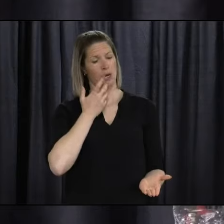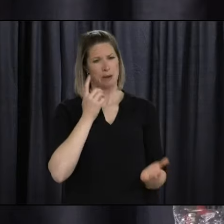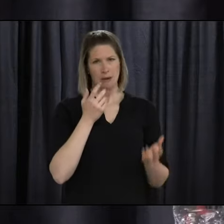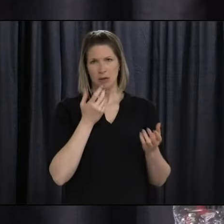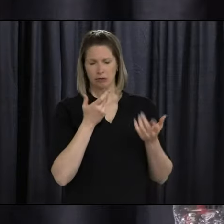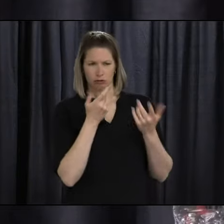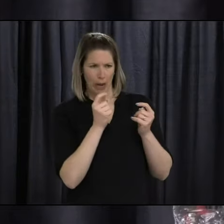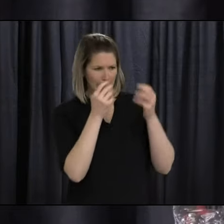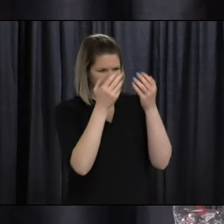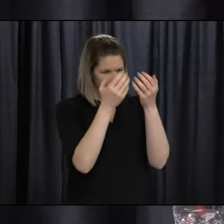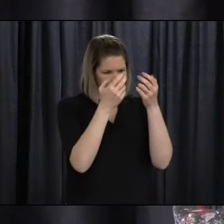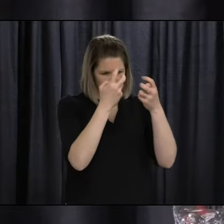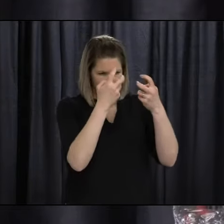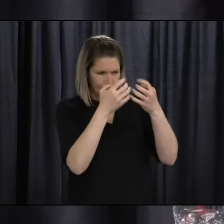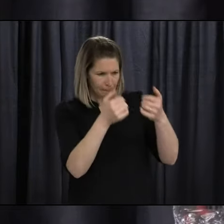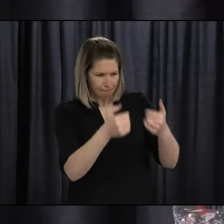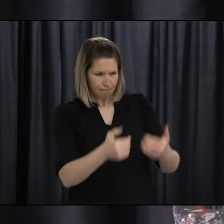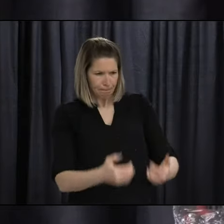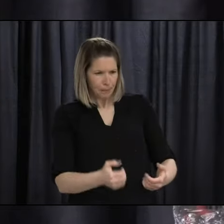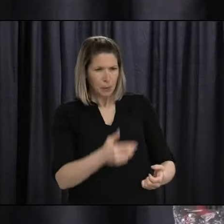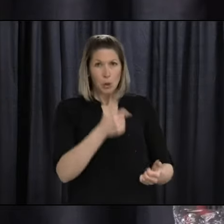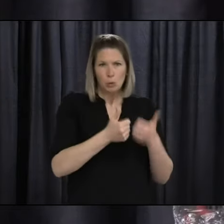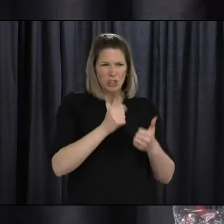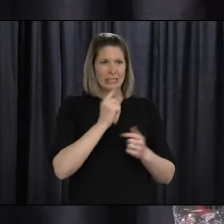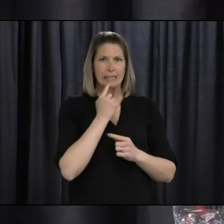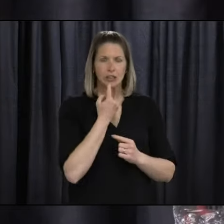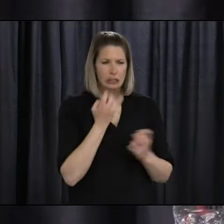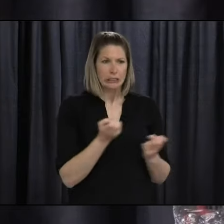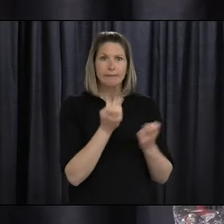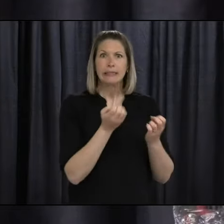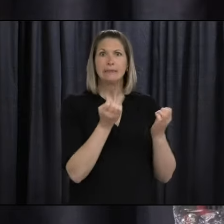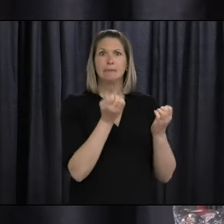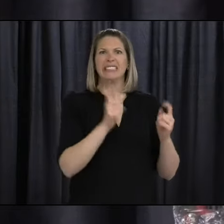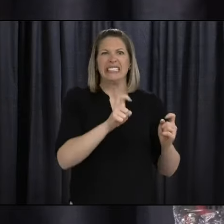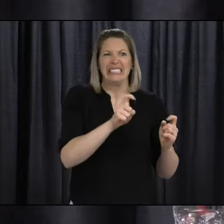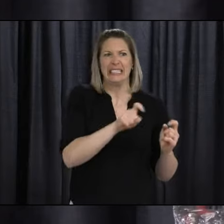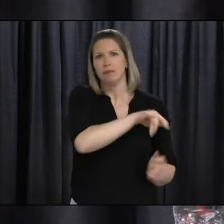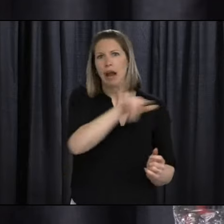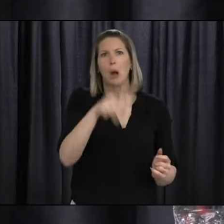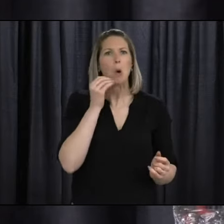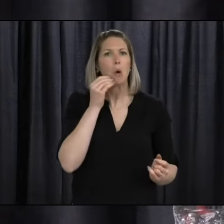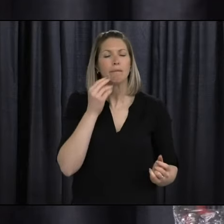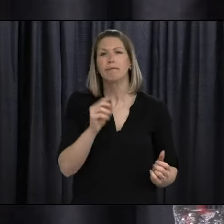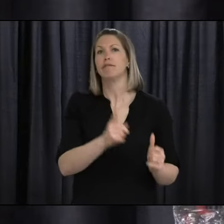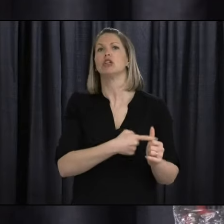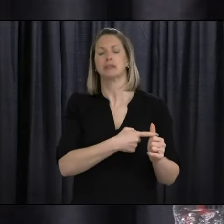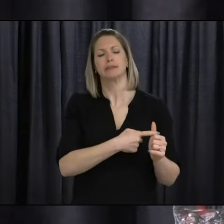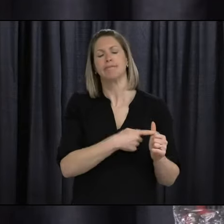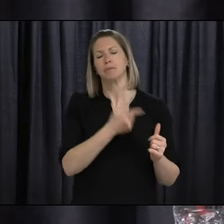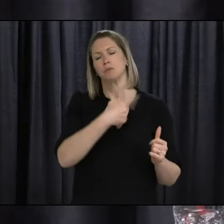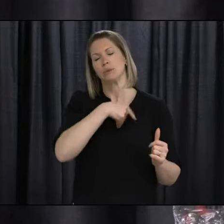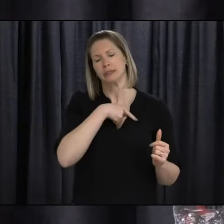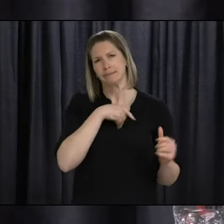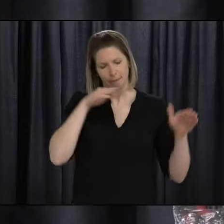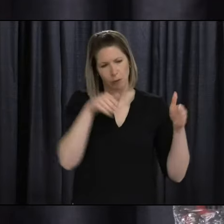them. I also referenced yesterday the work of staff in the department in dealing with a